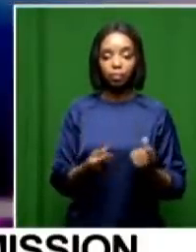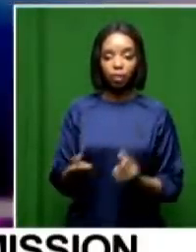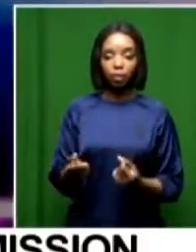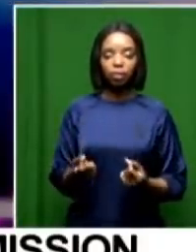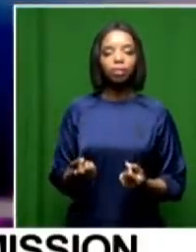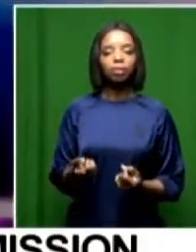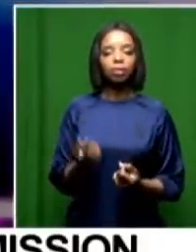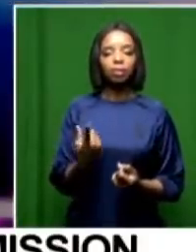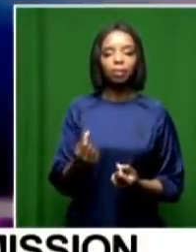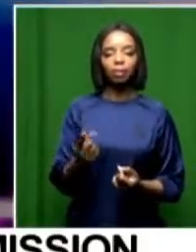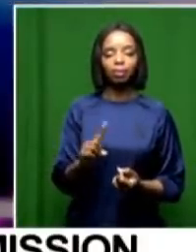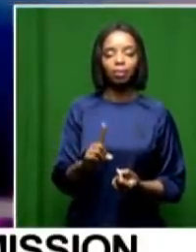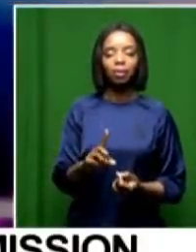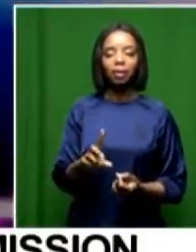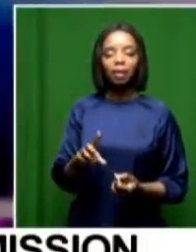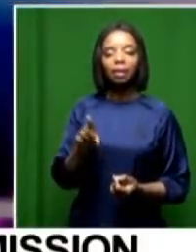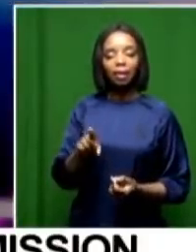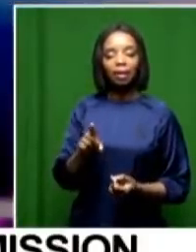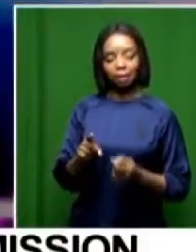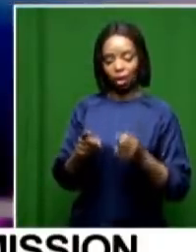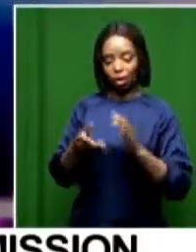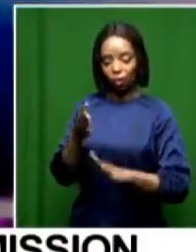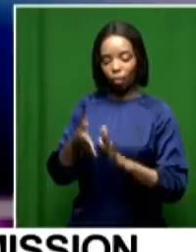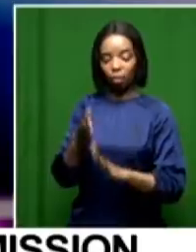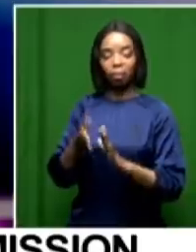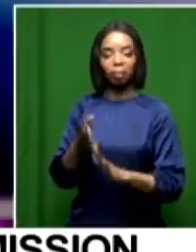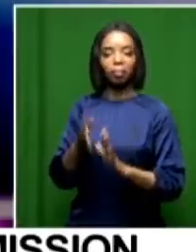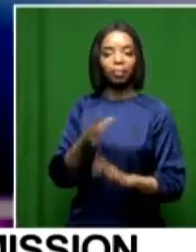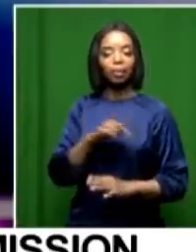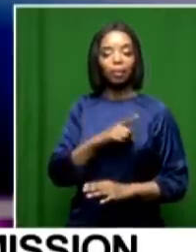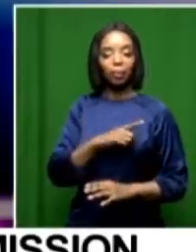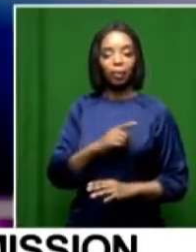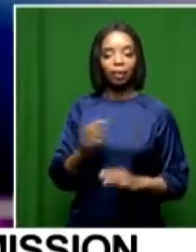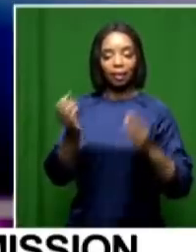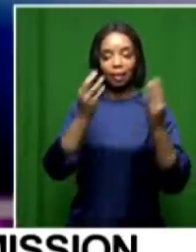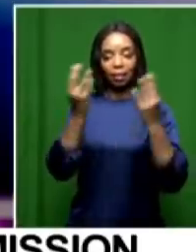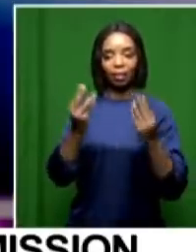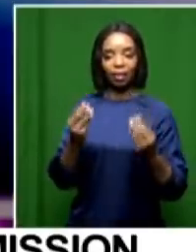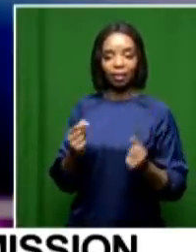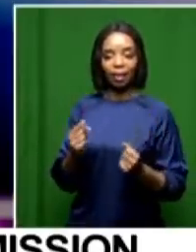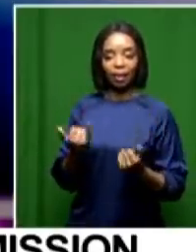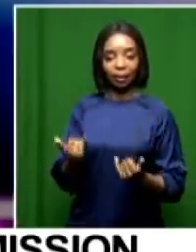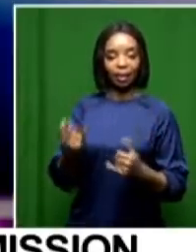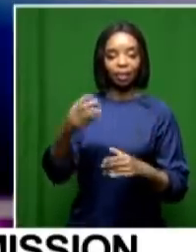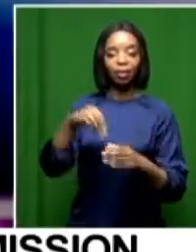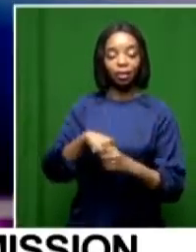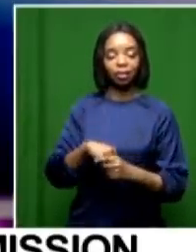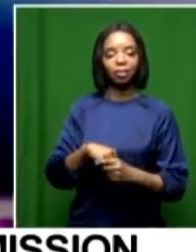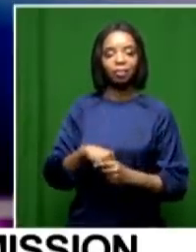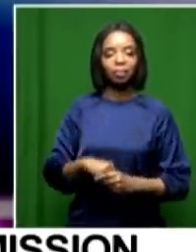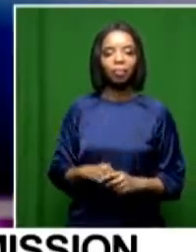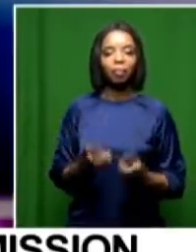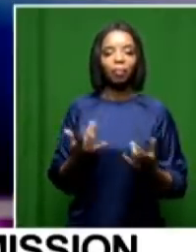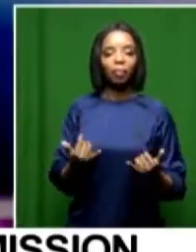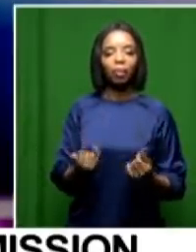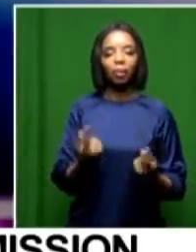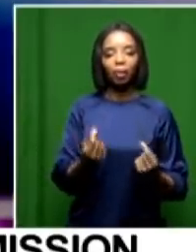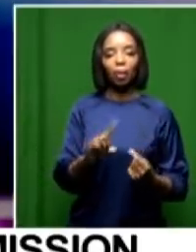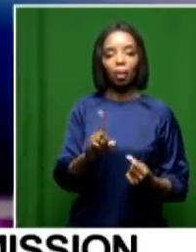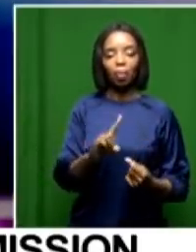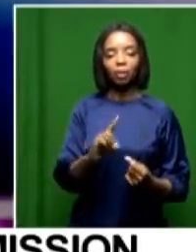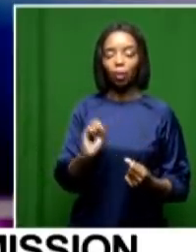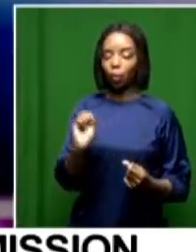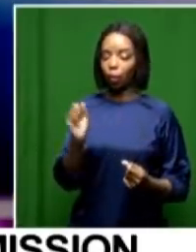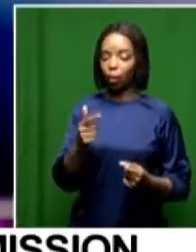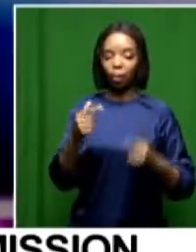to collaborate with the National Prosecuting Authority, the Financial Intelligence Center and the Hawks to ensure that they investigate all of